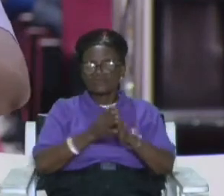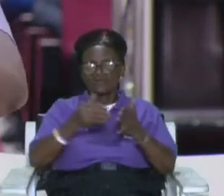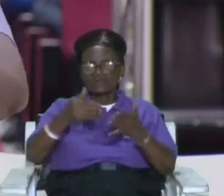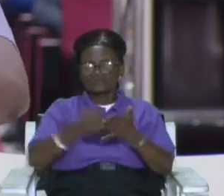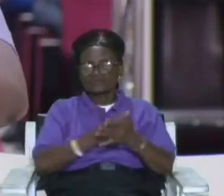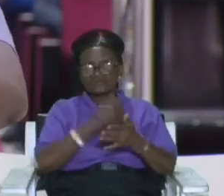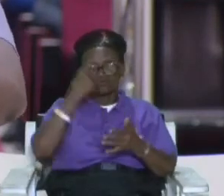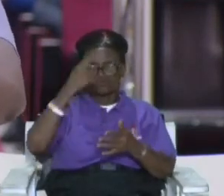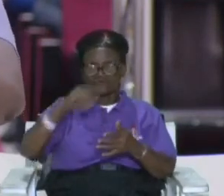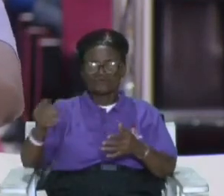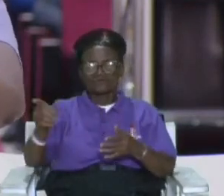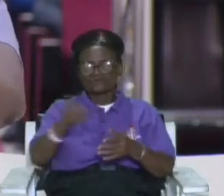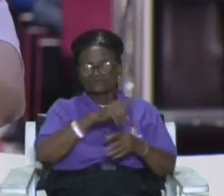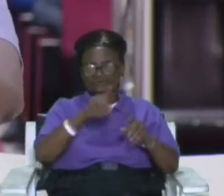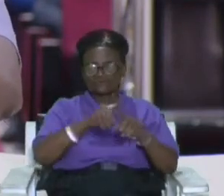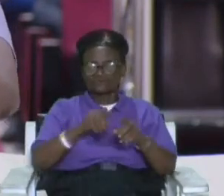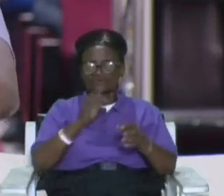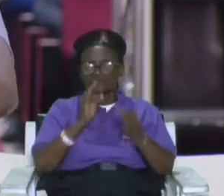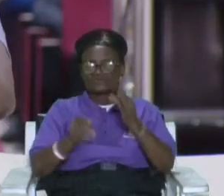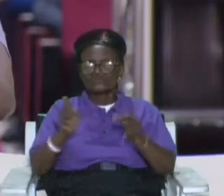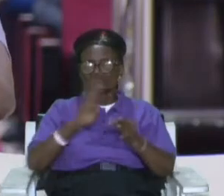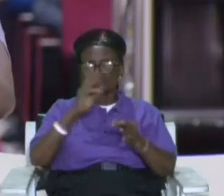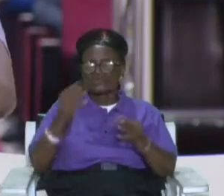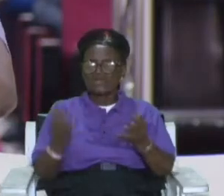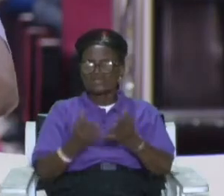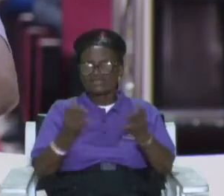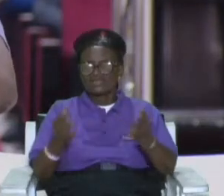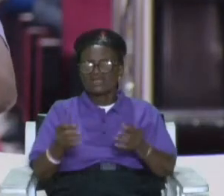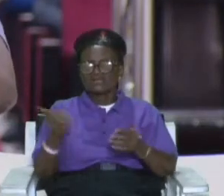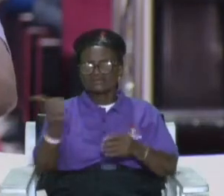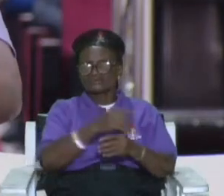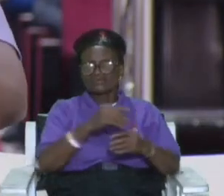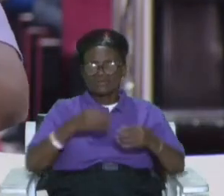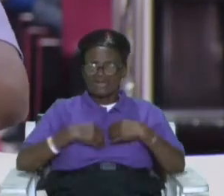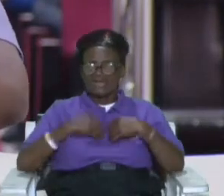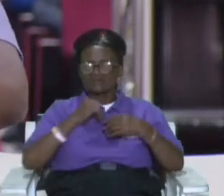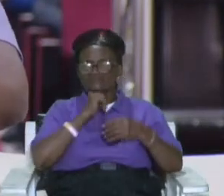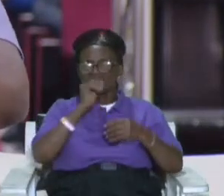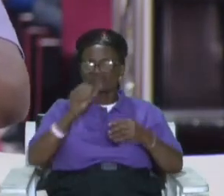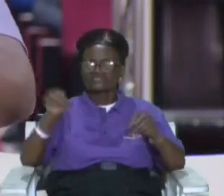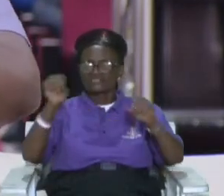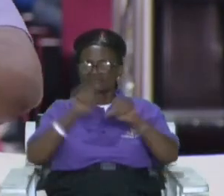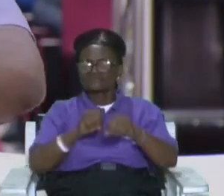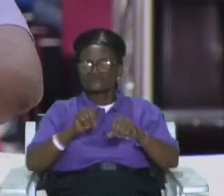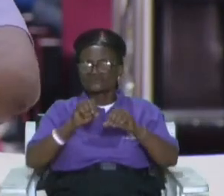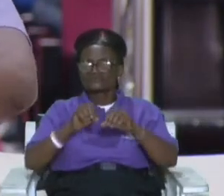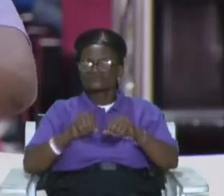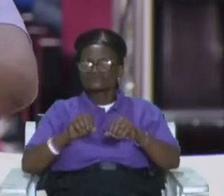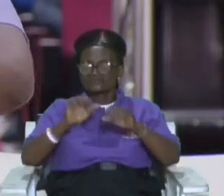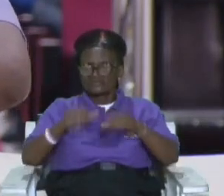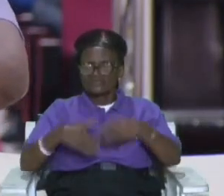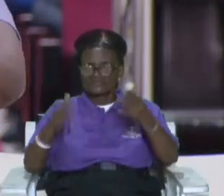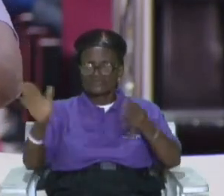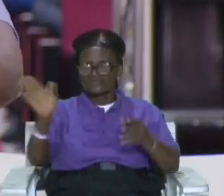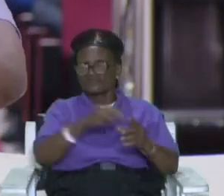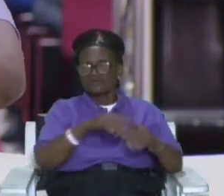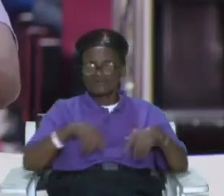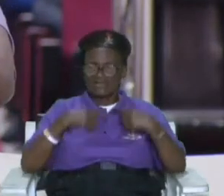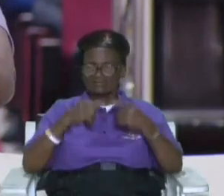if you are here and you have not yet given your life to Jesus Christ, I'm going to count from 1 to